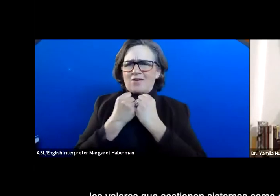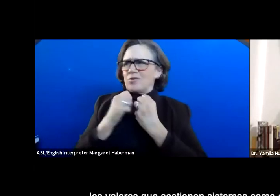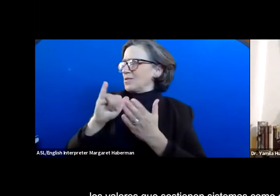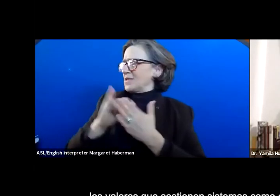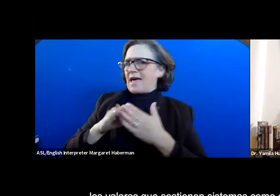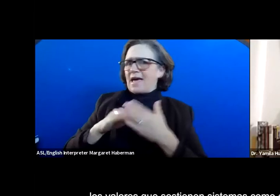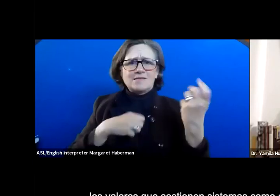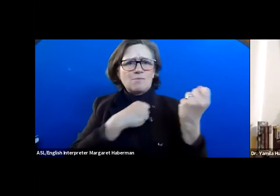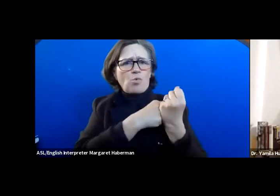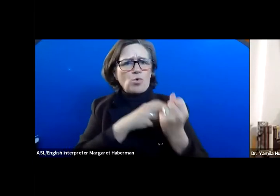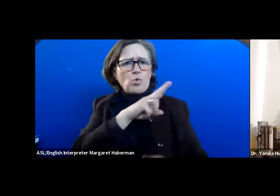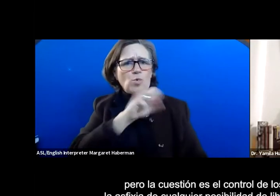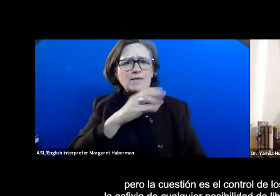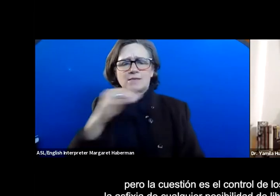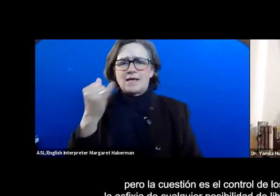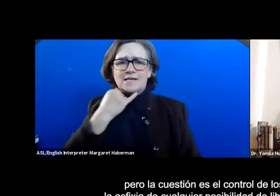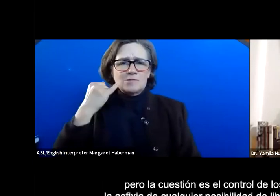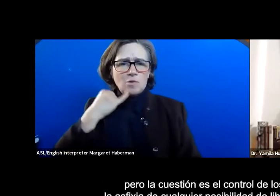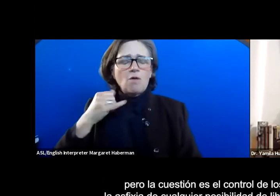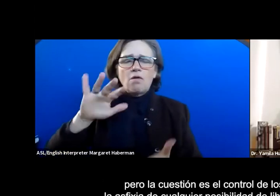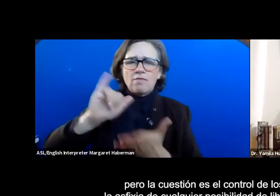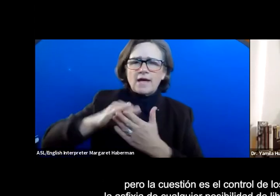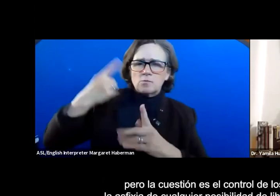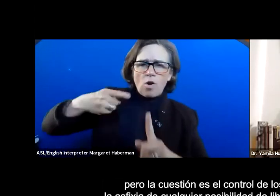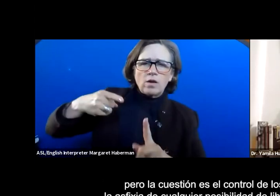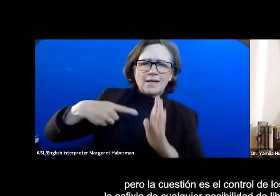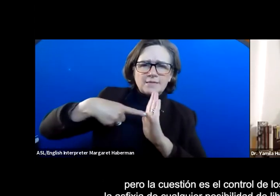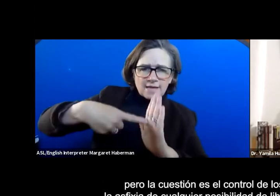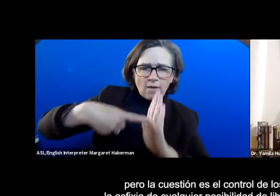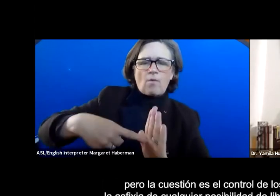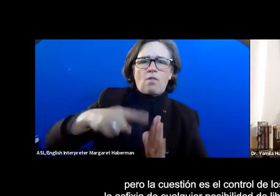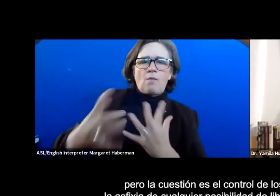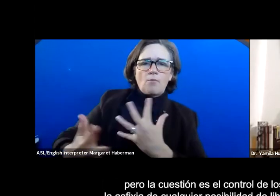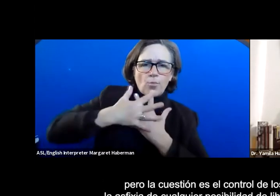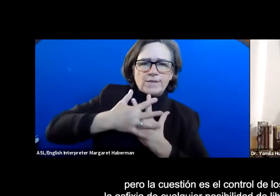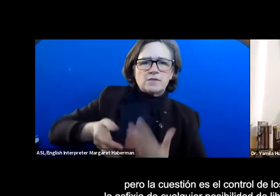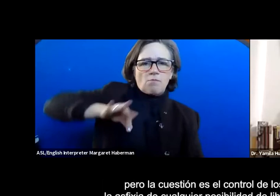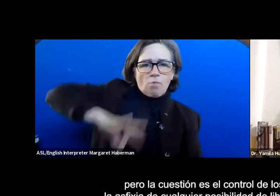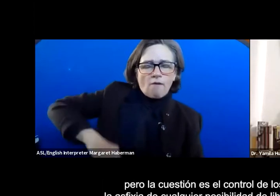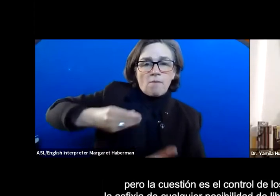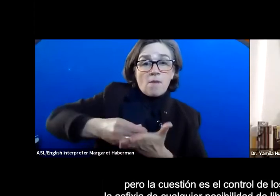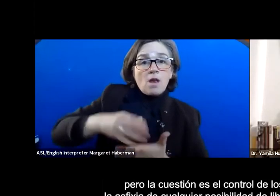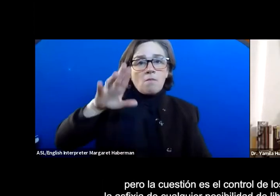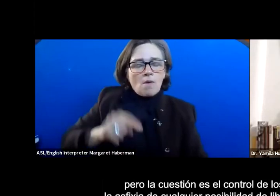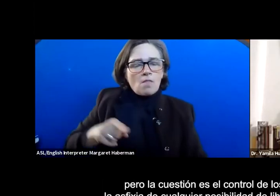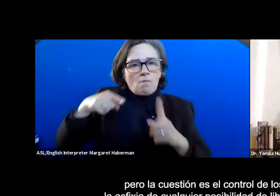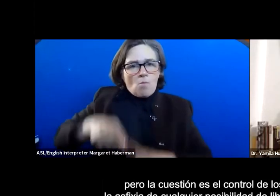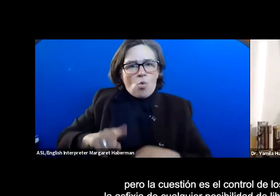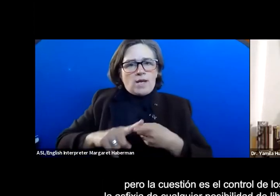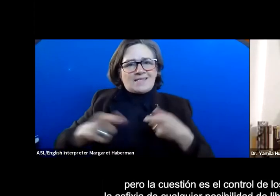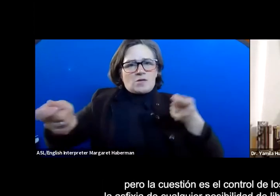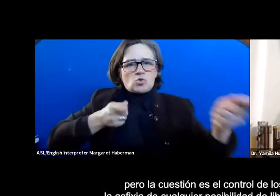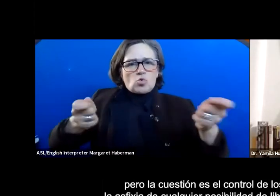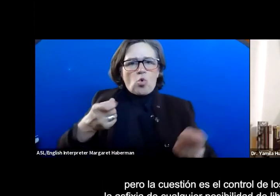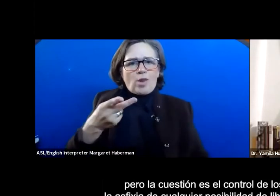United States and Israel. But the issue is control of human bodies and the stifling of